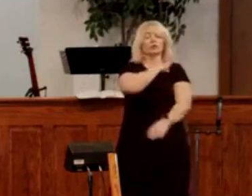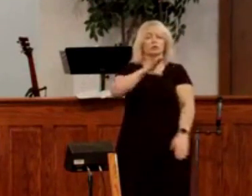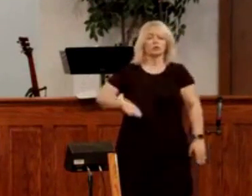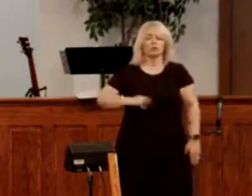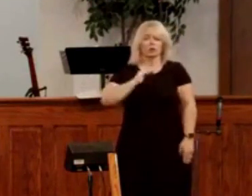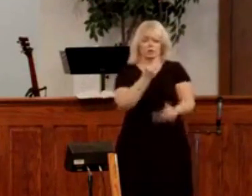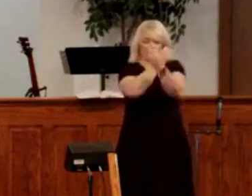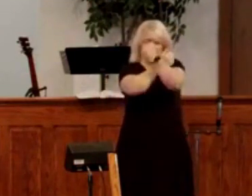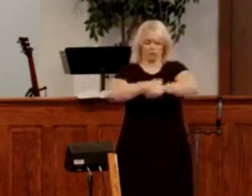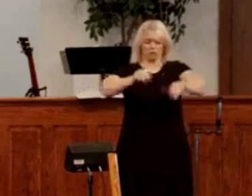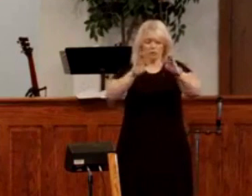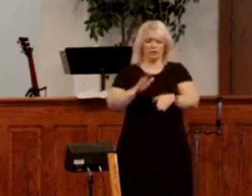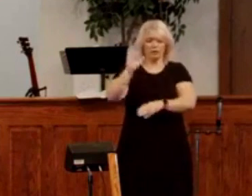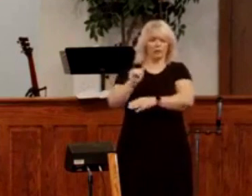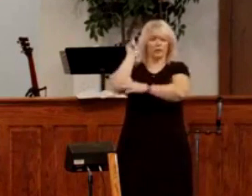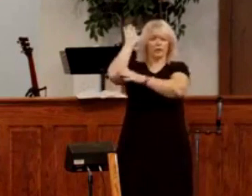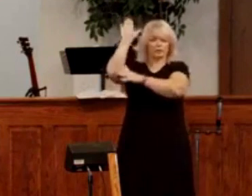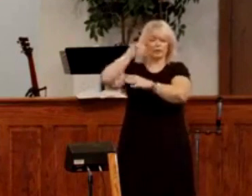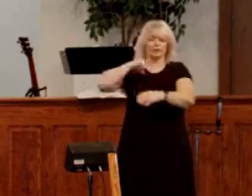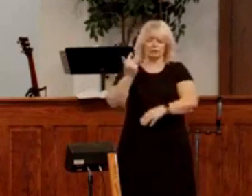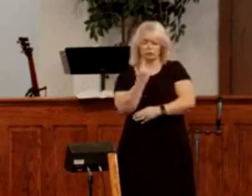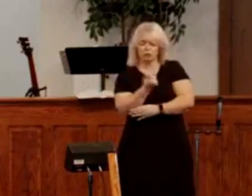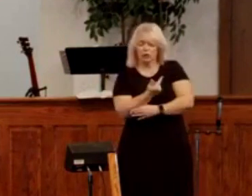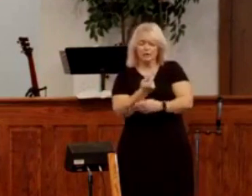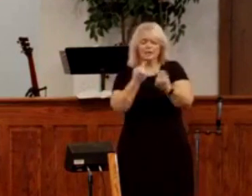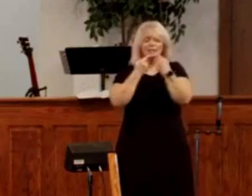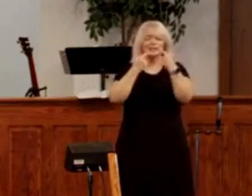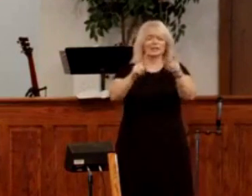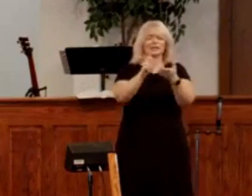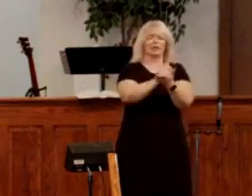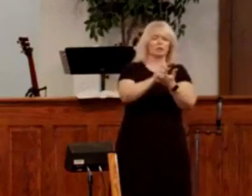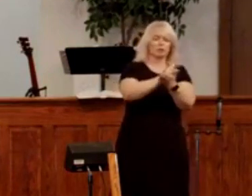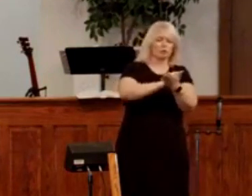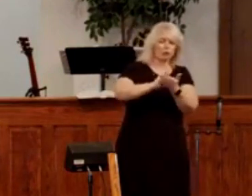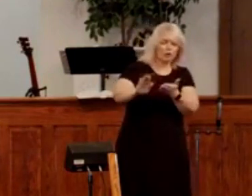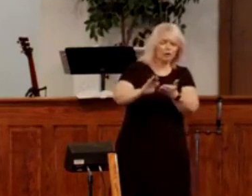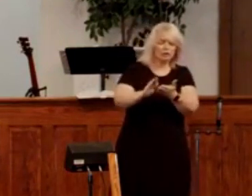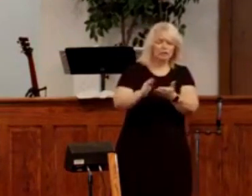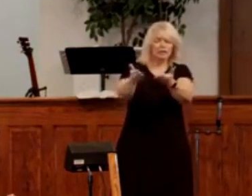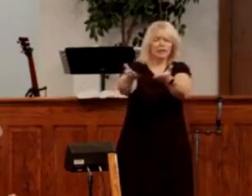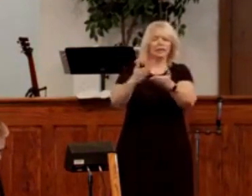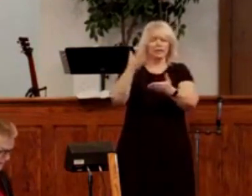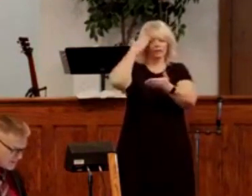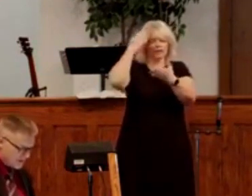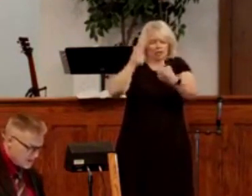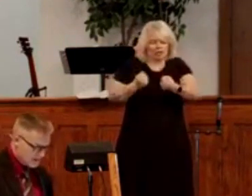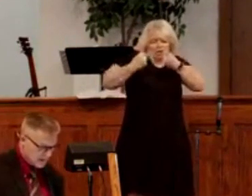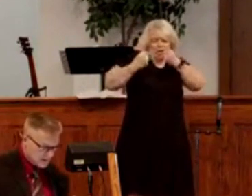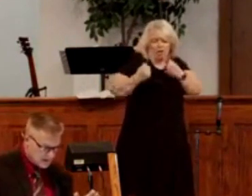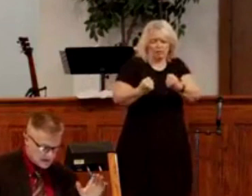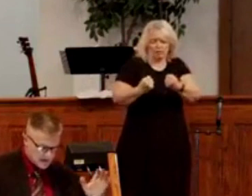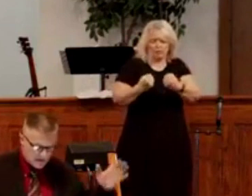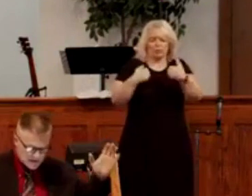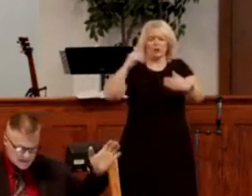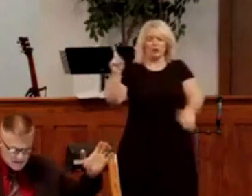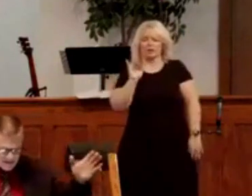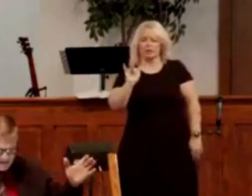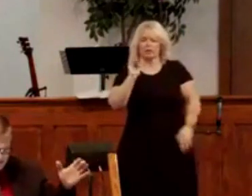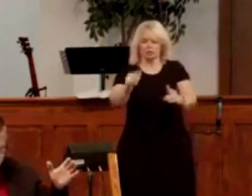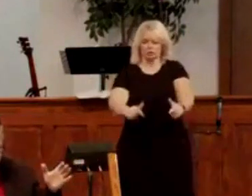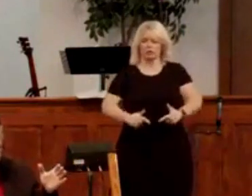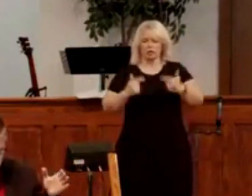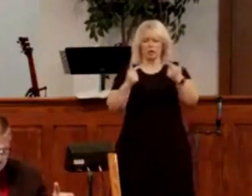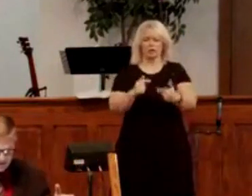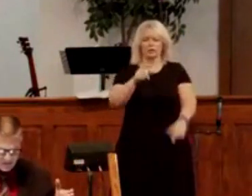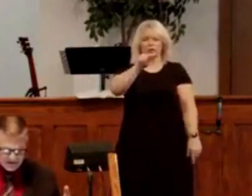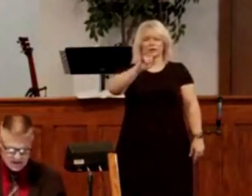Because of His grace, He declared us righteous and gave us confidence that we will inherit eternal life. Titus, this is